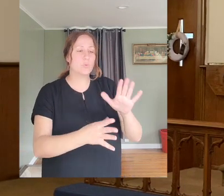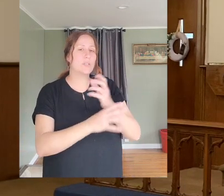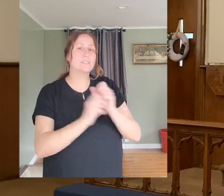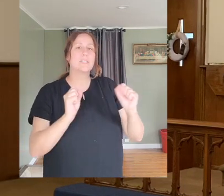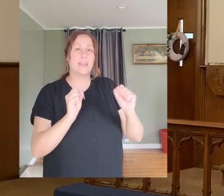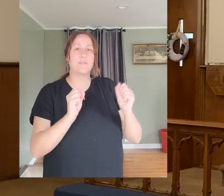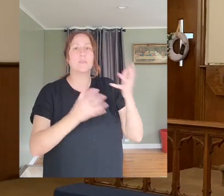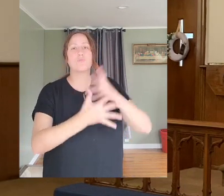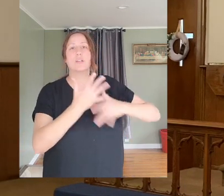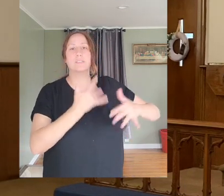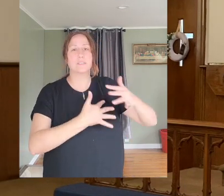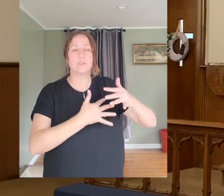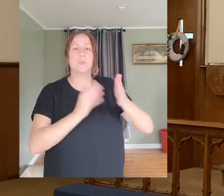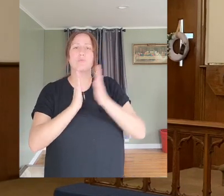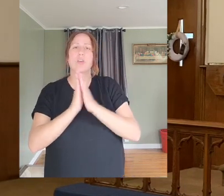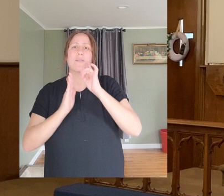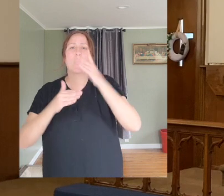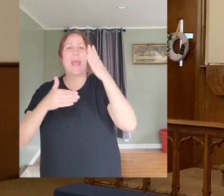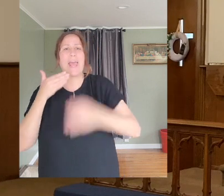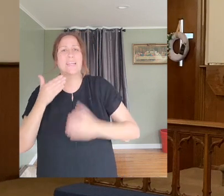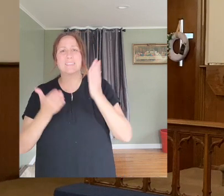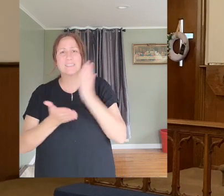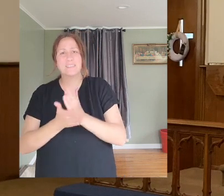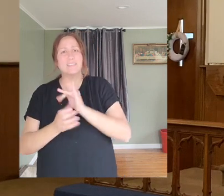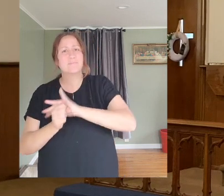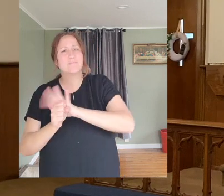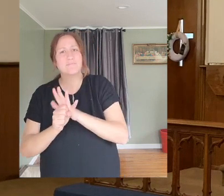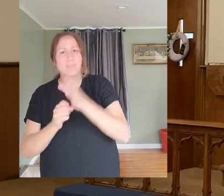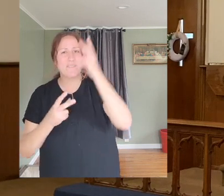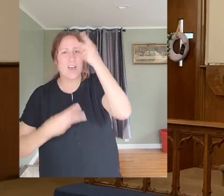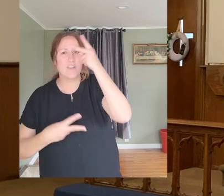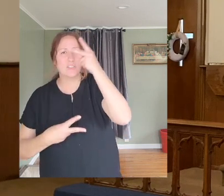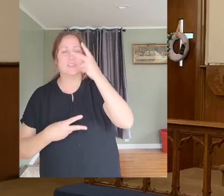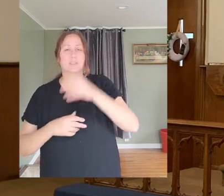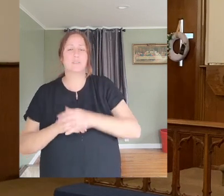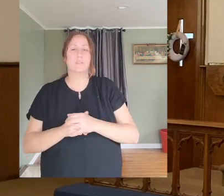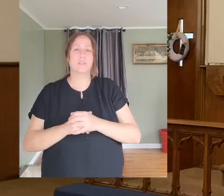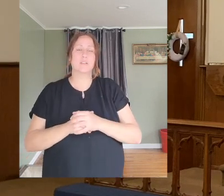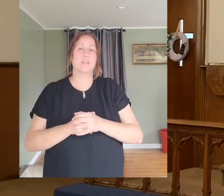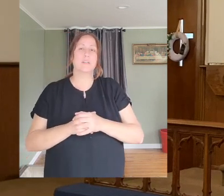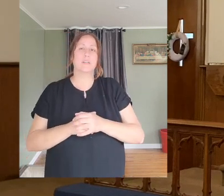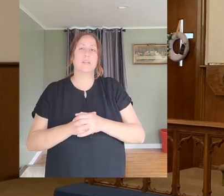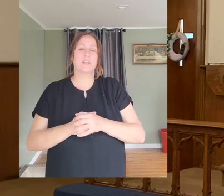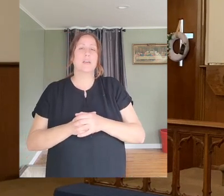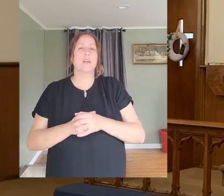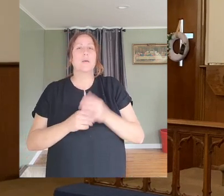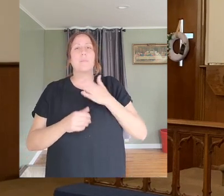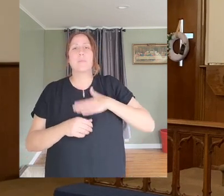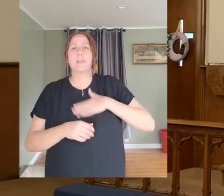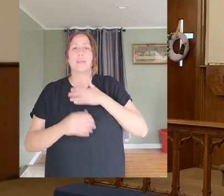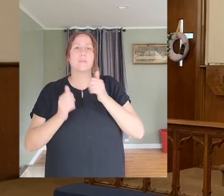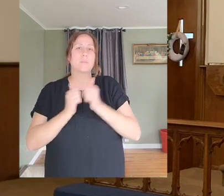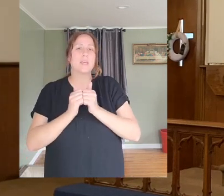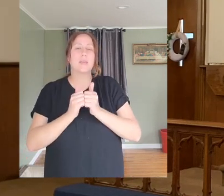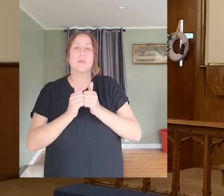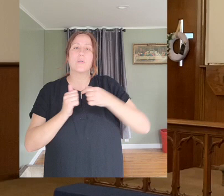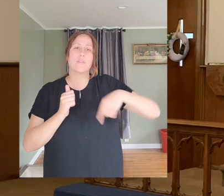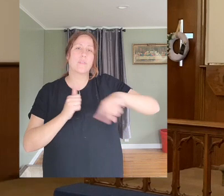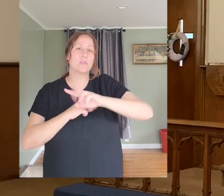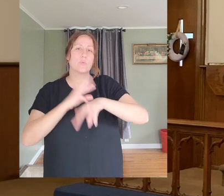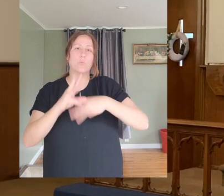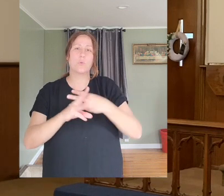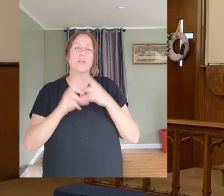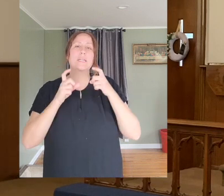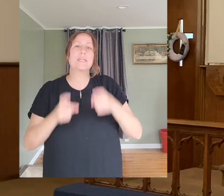We pray for an end to this virus, an end to this crisis. Living Jesus, be with our hurting world and give us your